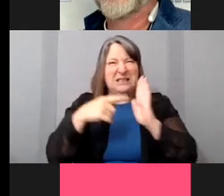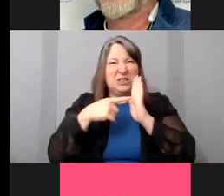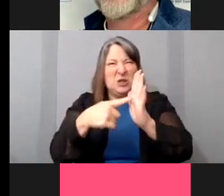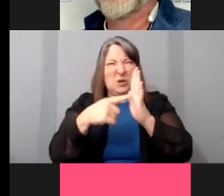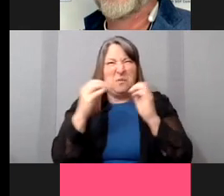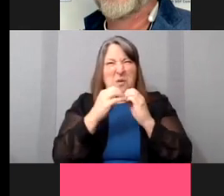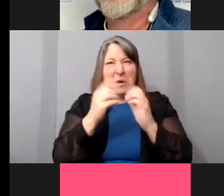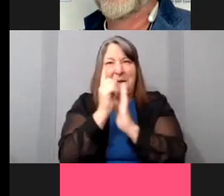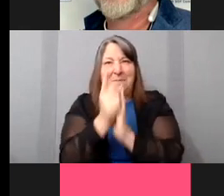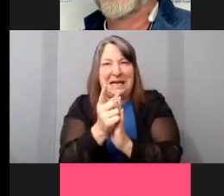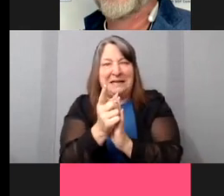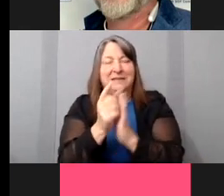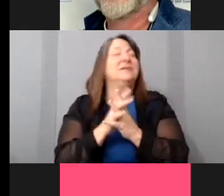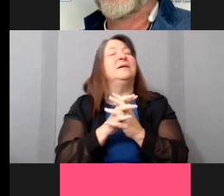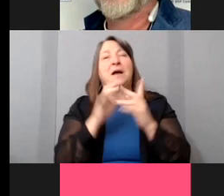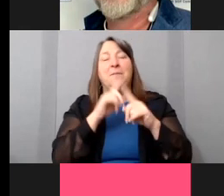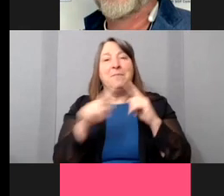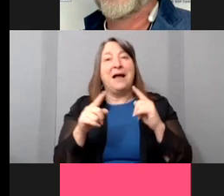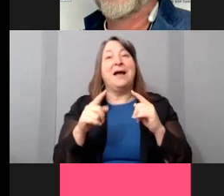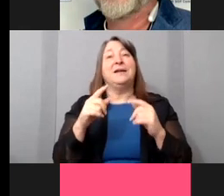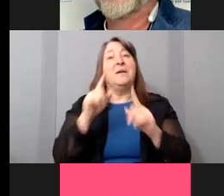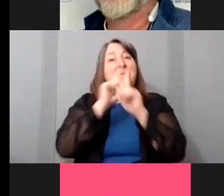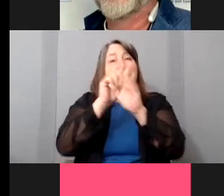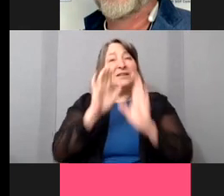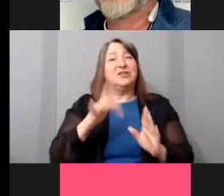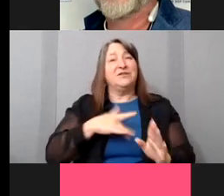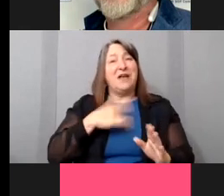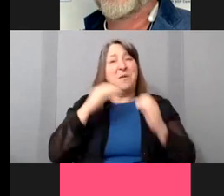translate into mentors feeling more efficacious about what they were doing,